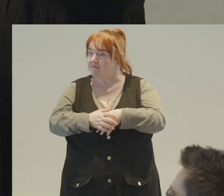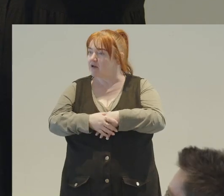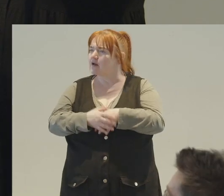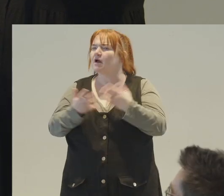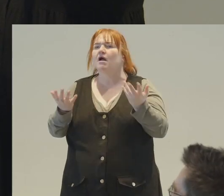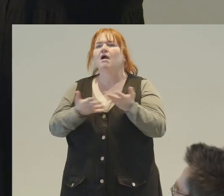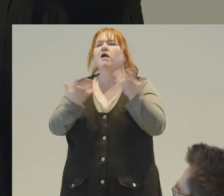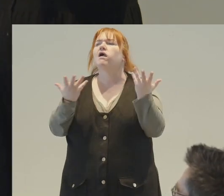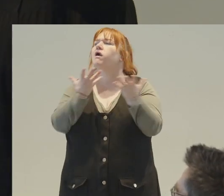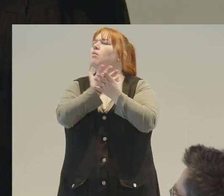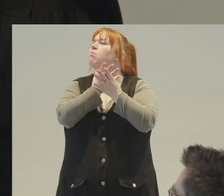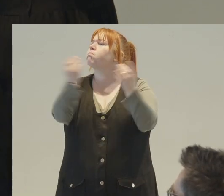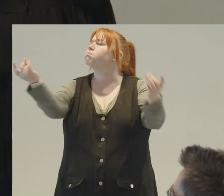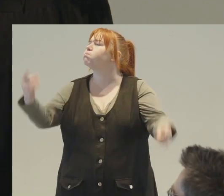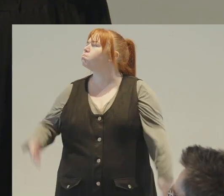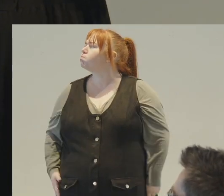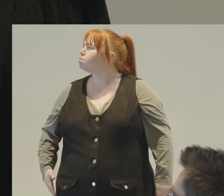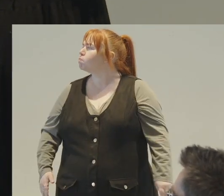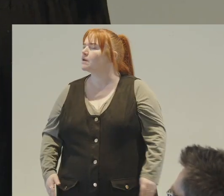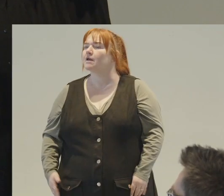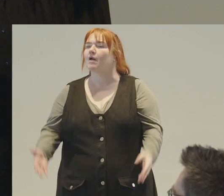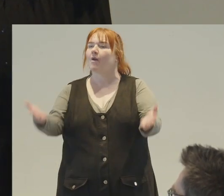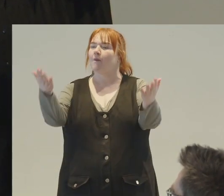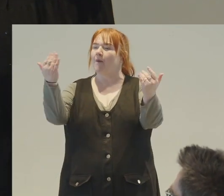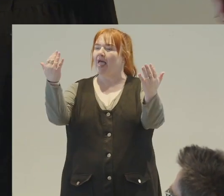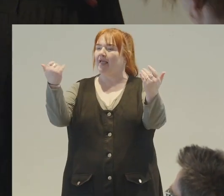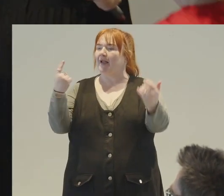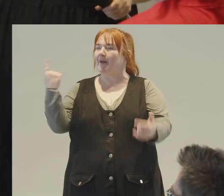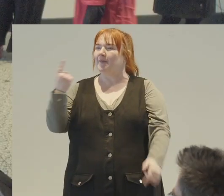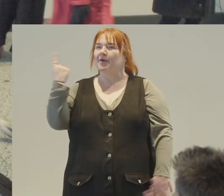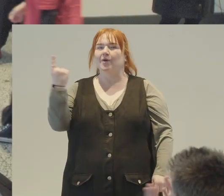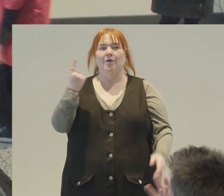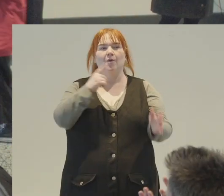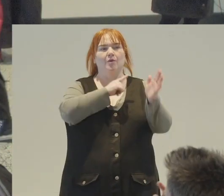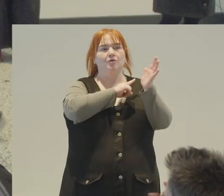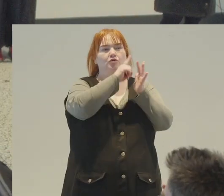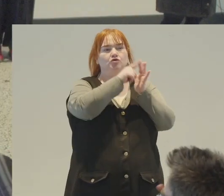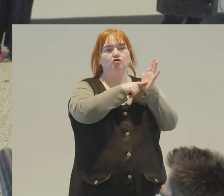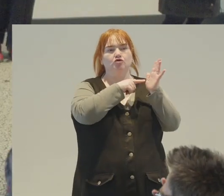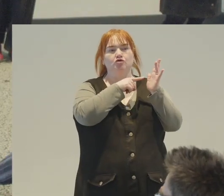she then? I don't know. Welcome to the stage, John. Hey.